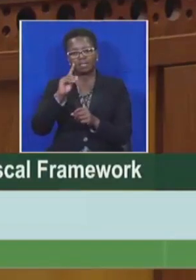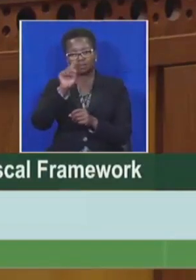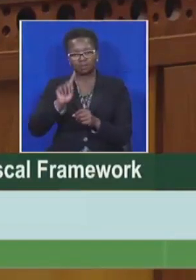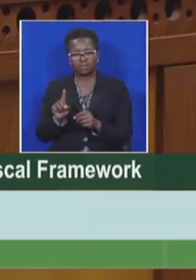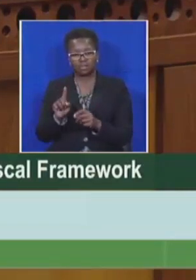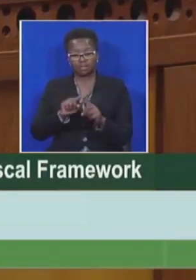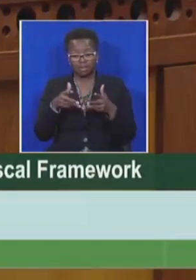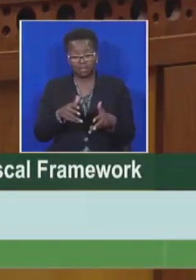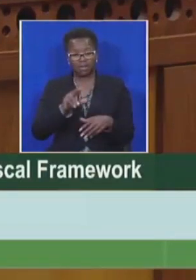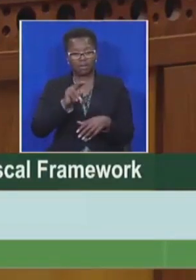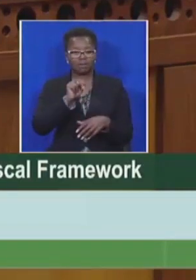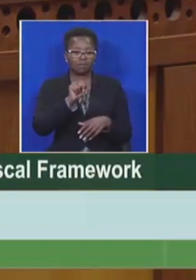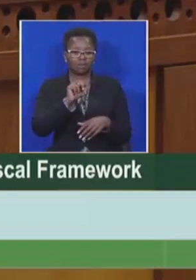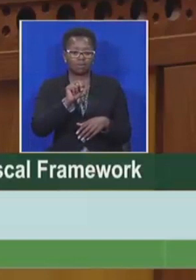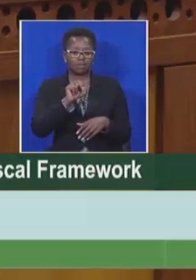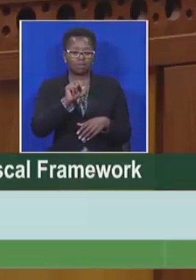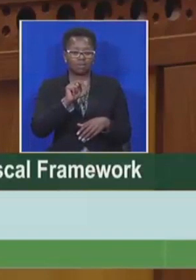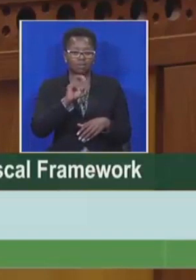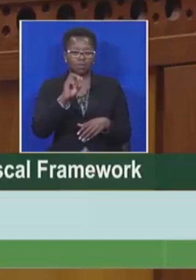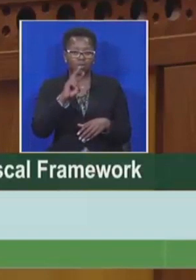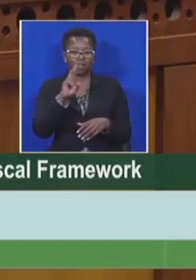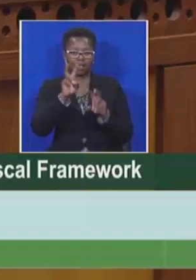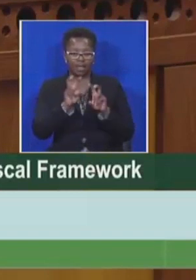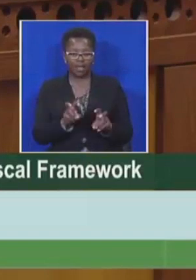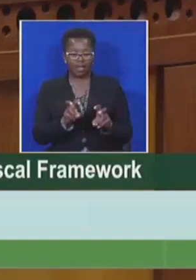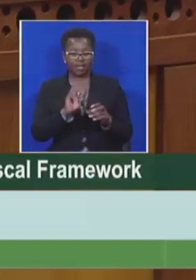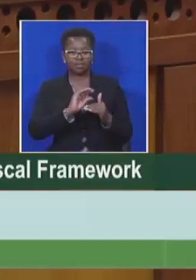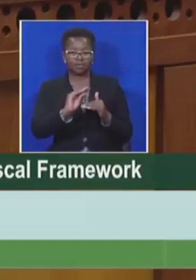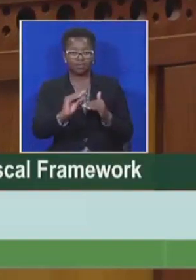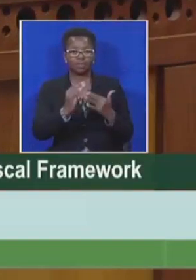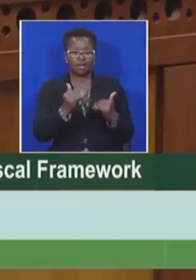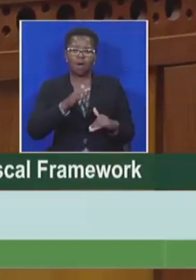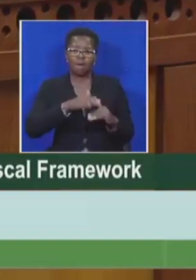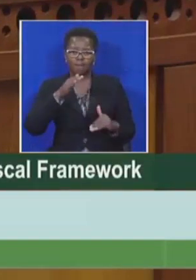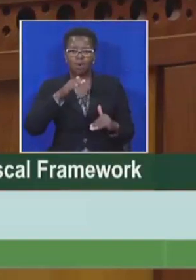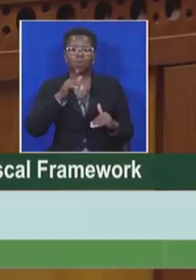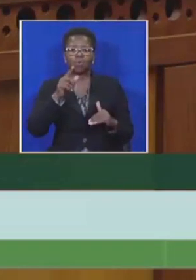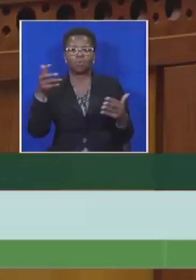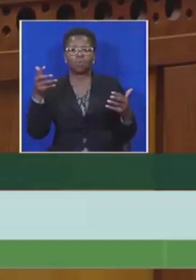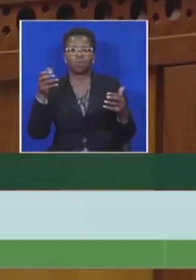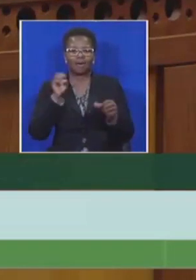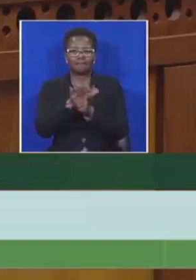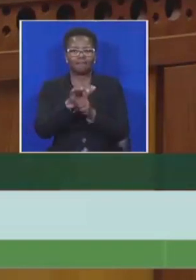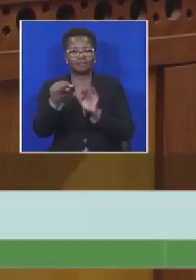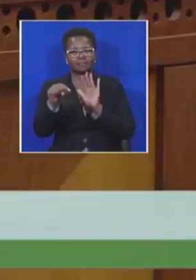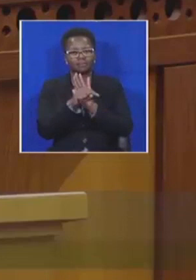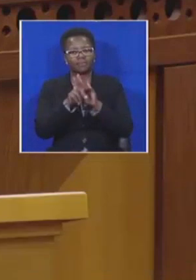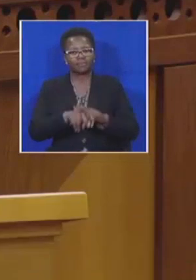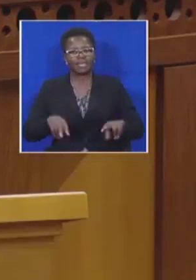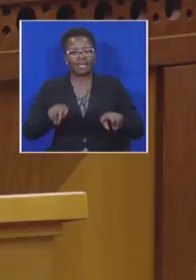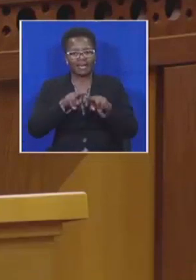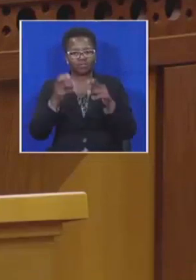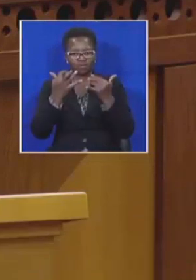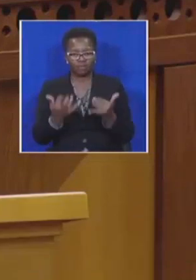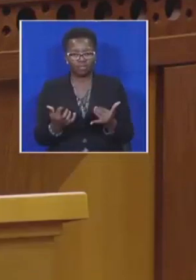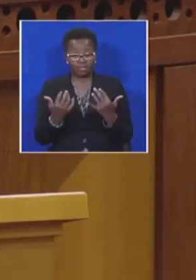nuclear energy procurement has just become the largest risk to the national fiscus. Despite the fact that it is unaffordable and it is